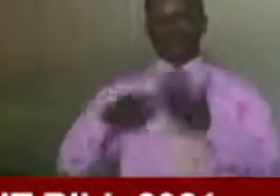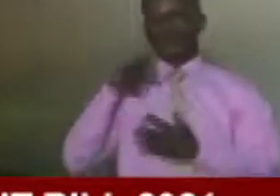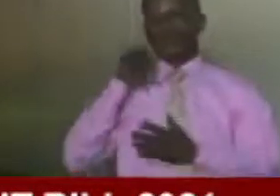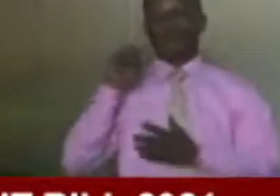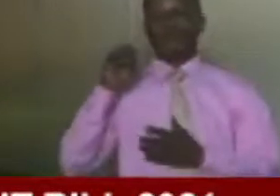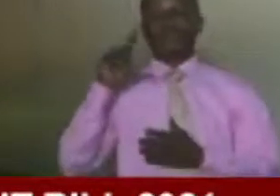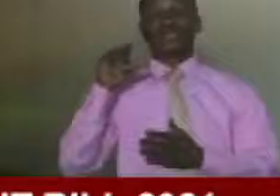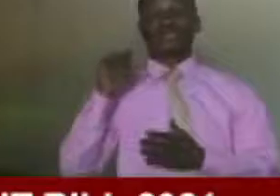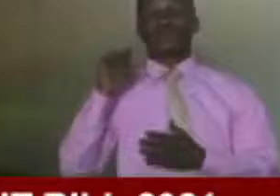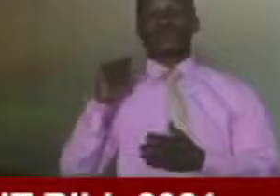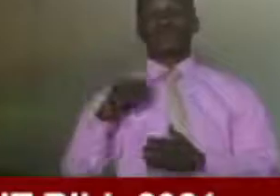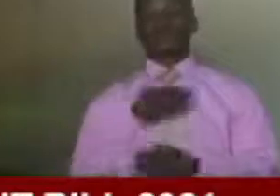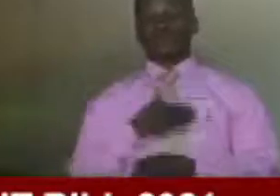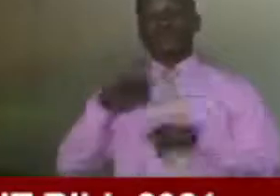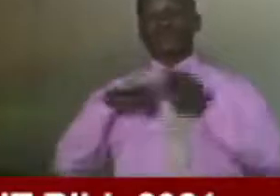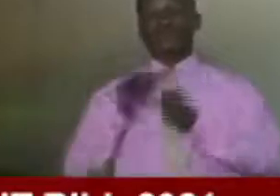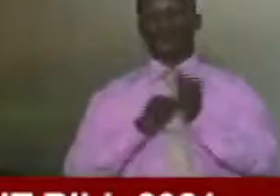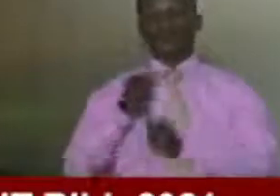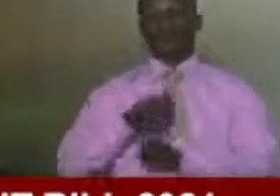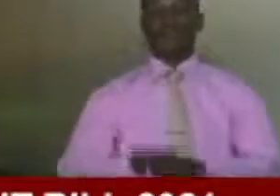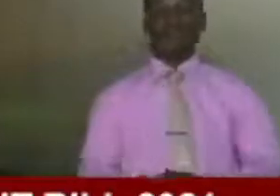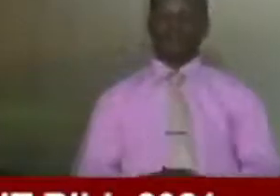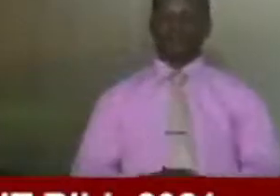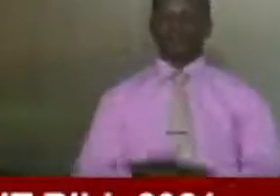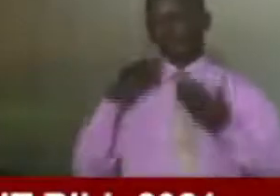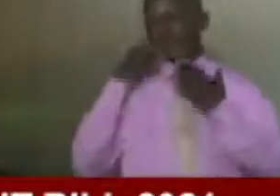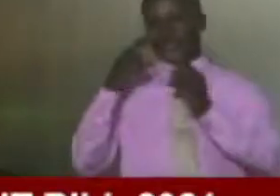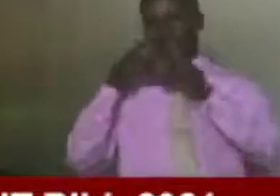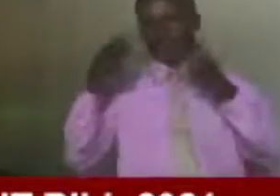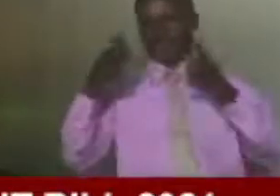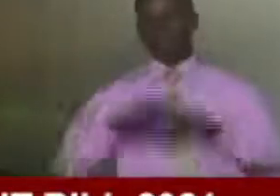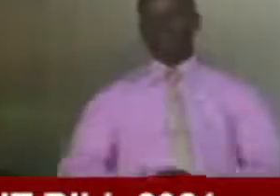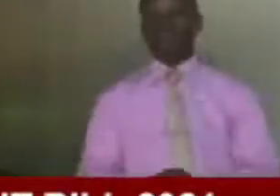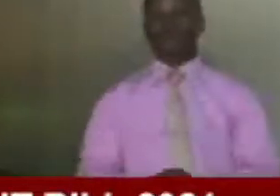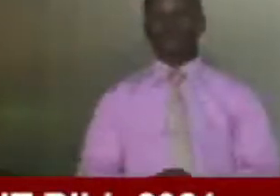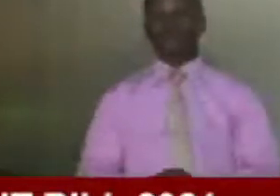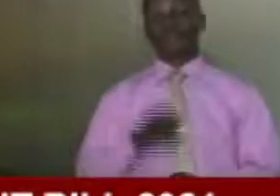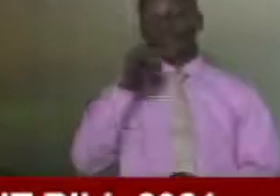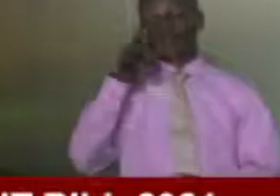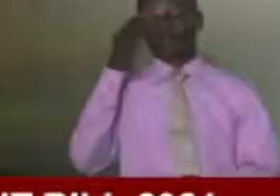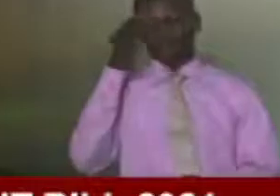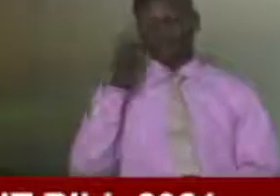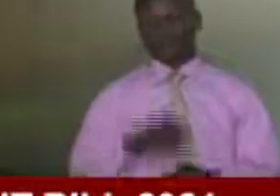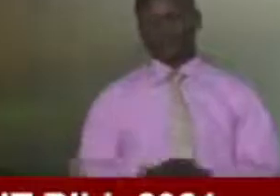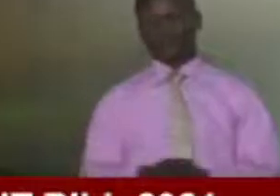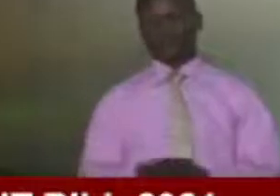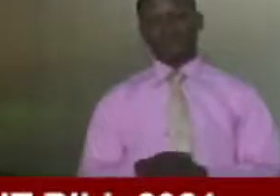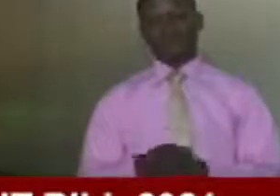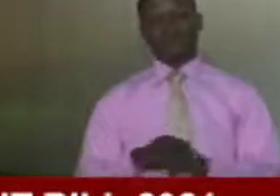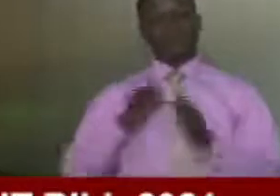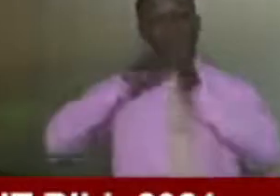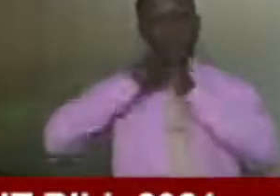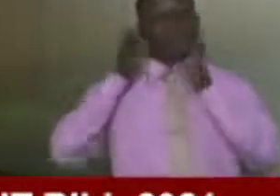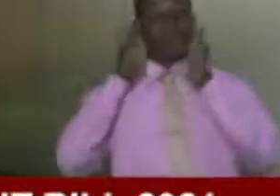can go ahead, Mr. Anyaile. Yeah, thank you so much. I've been, paying key attention to the